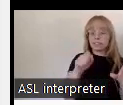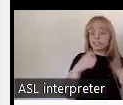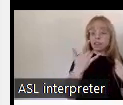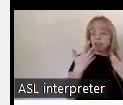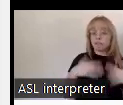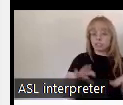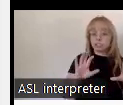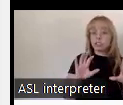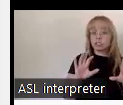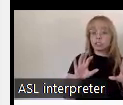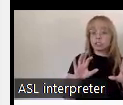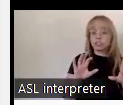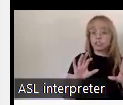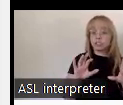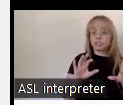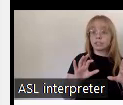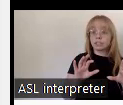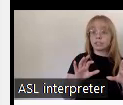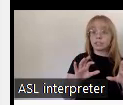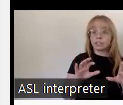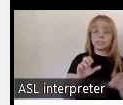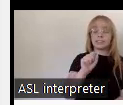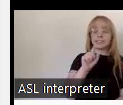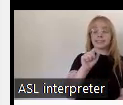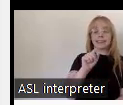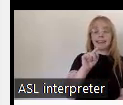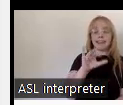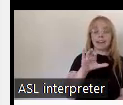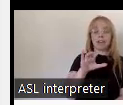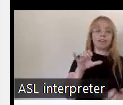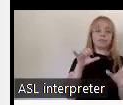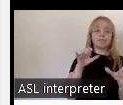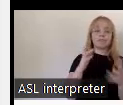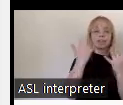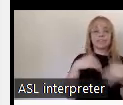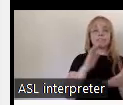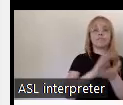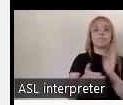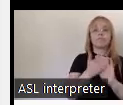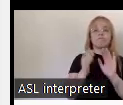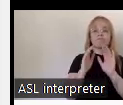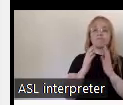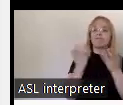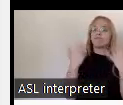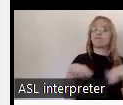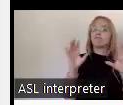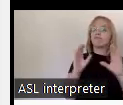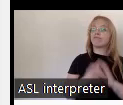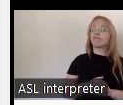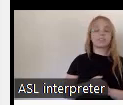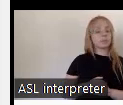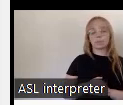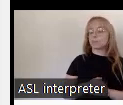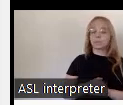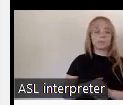them, they're never meant to be static or stagnant. They're always meant to move and grow with the